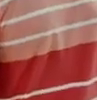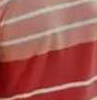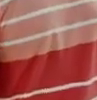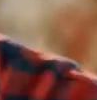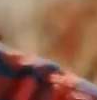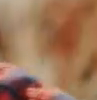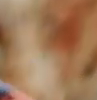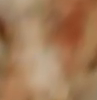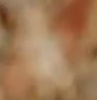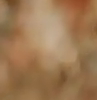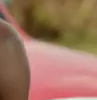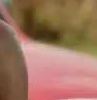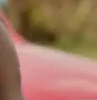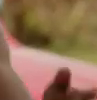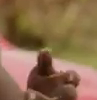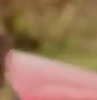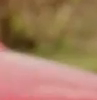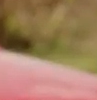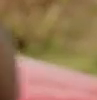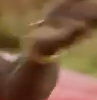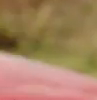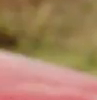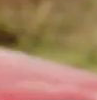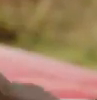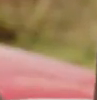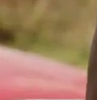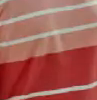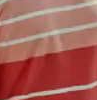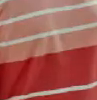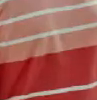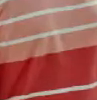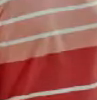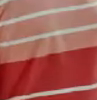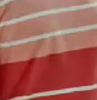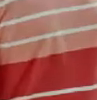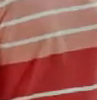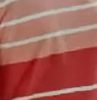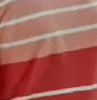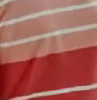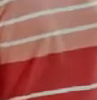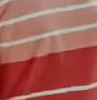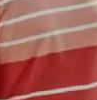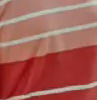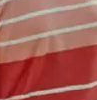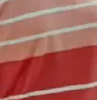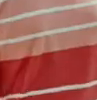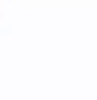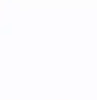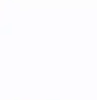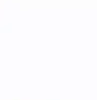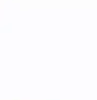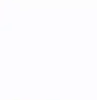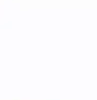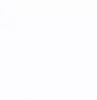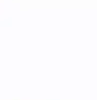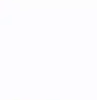Finished. You have network here. You're not on Airtel. For us, we have Airtel 4G everywhere.